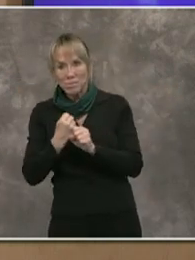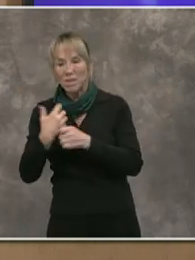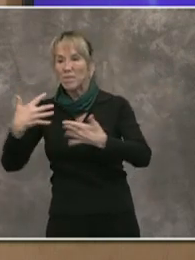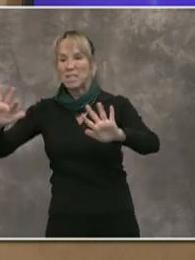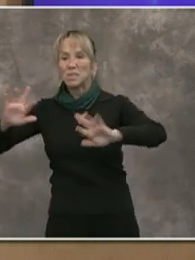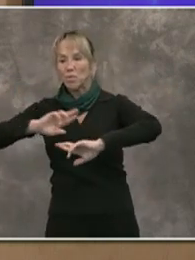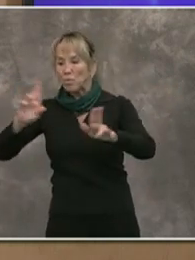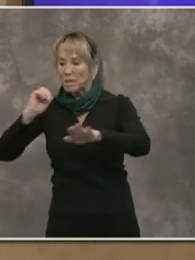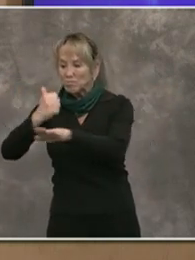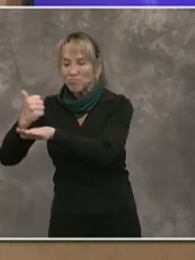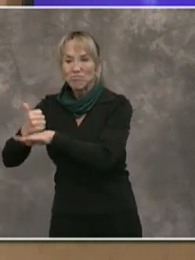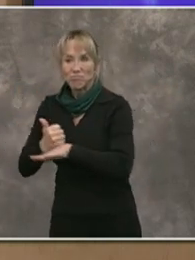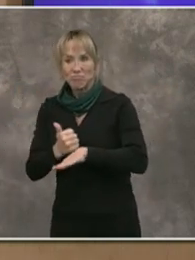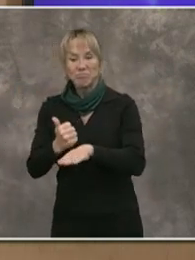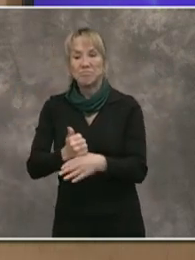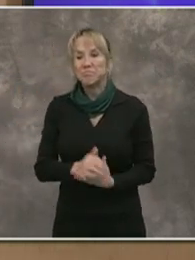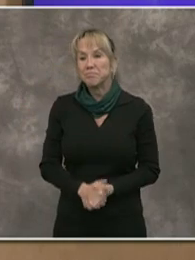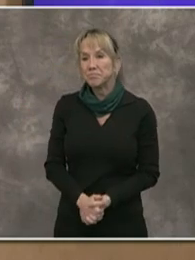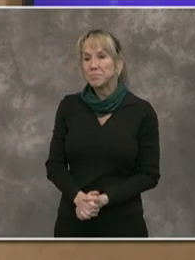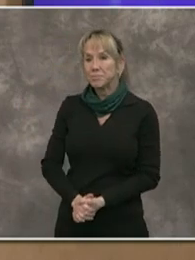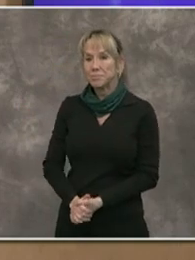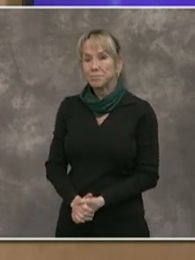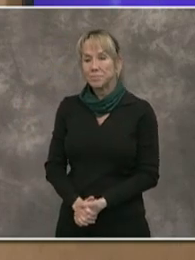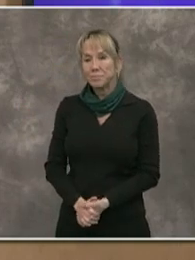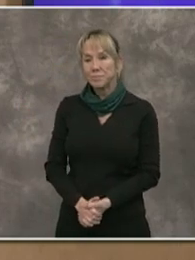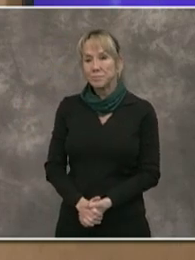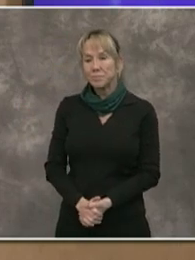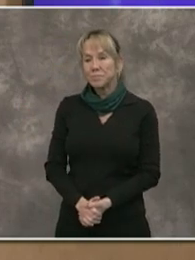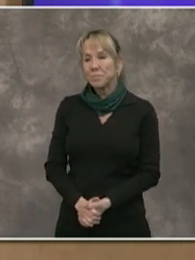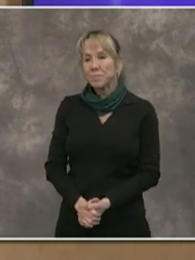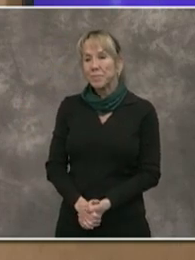ready. Thank you.